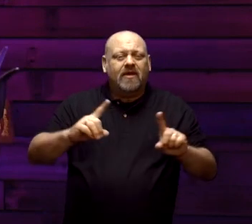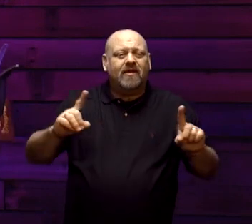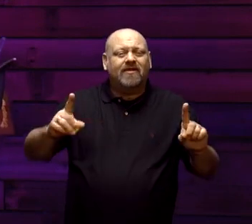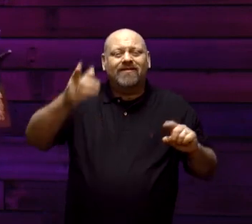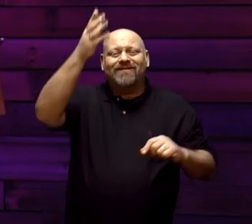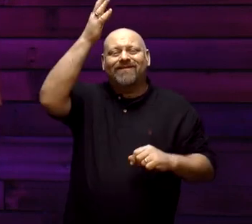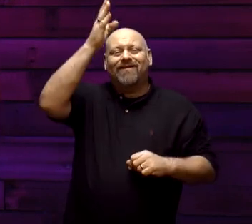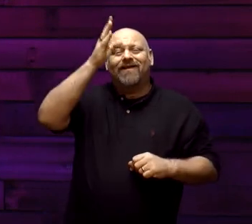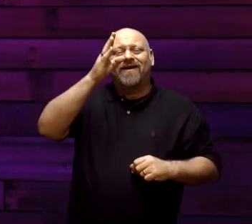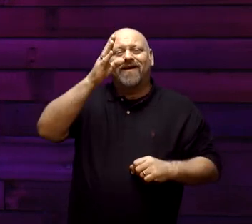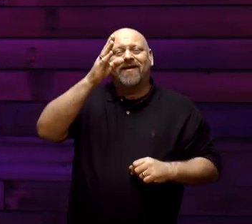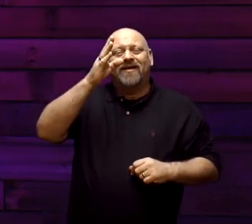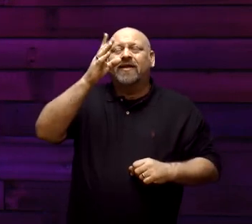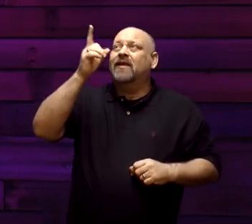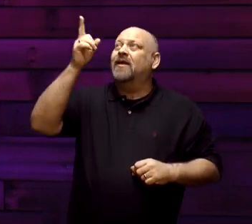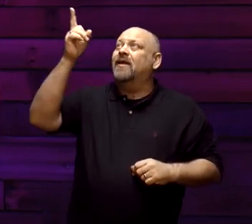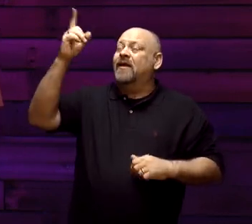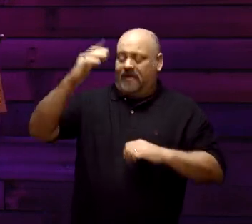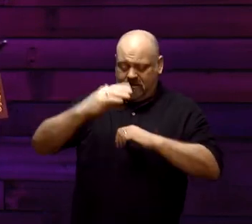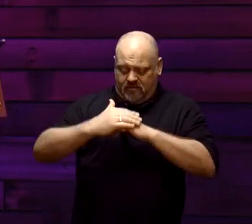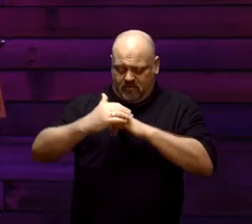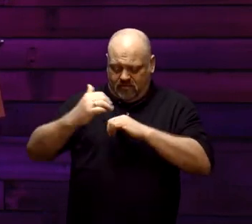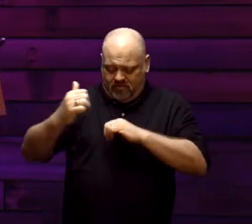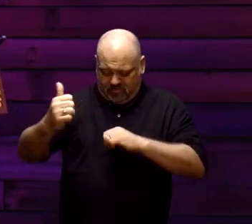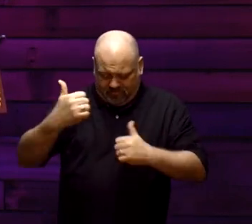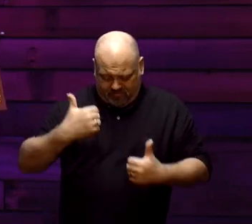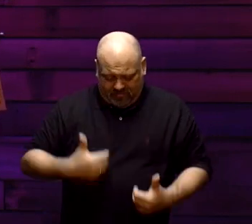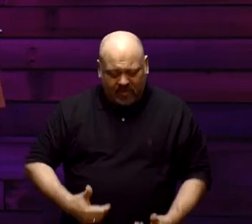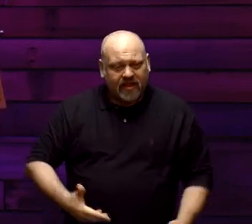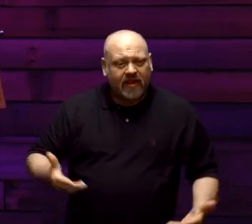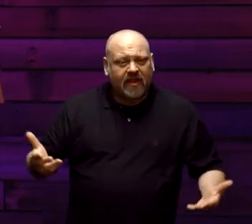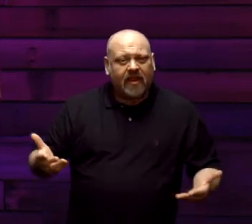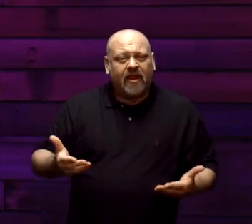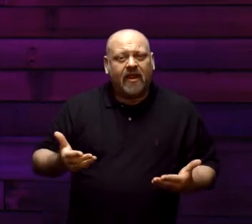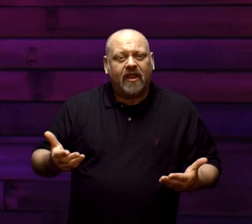But God will call me